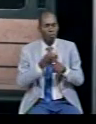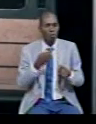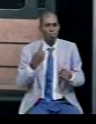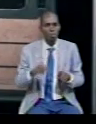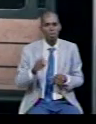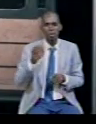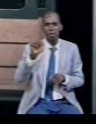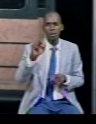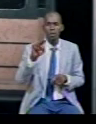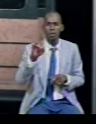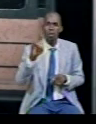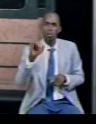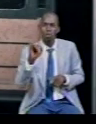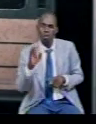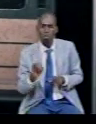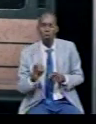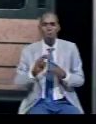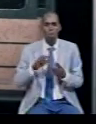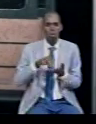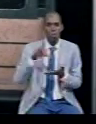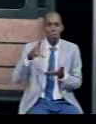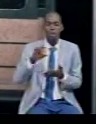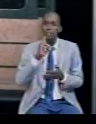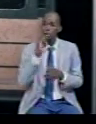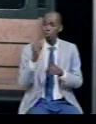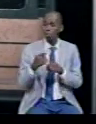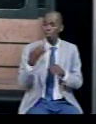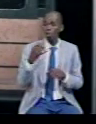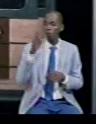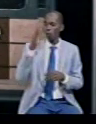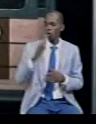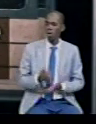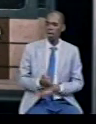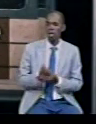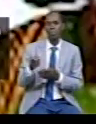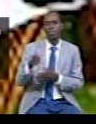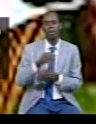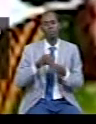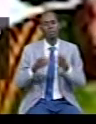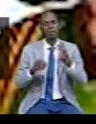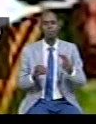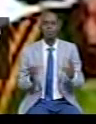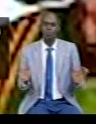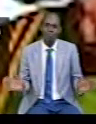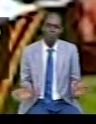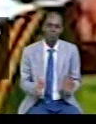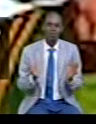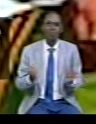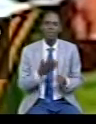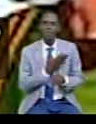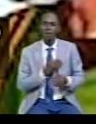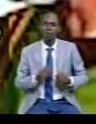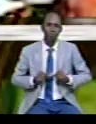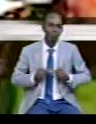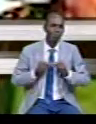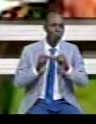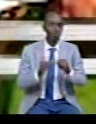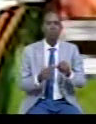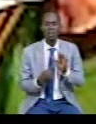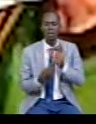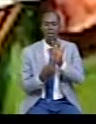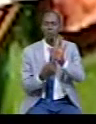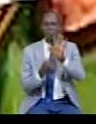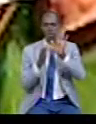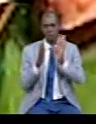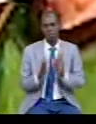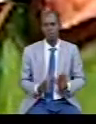is actually the word of God. Number six, persuaded and persuasive representatives like Timothy, like Titus, like